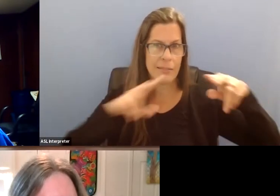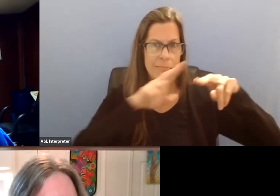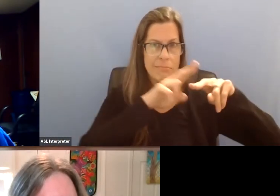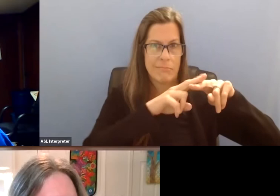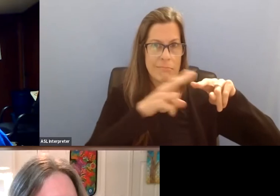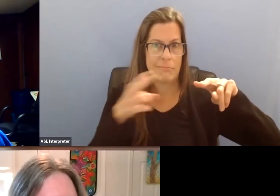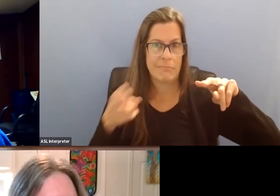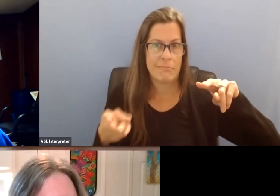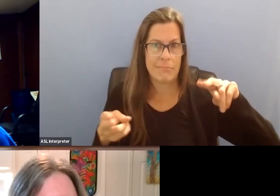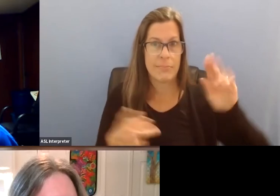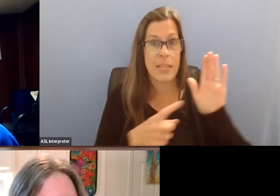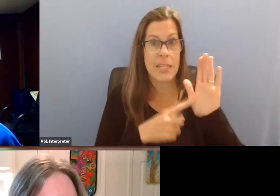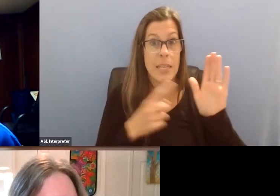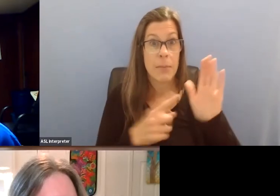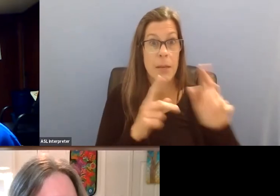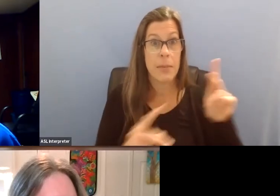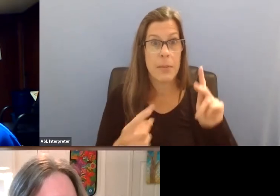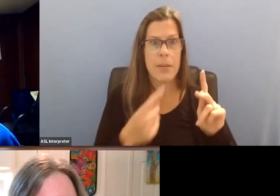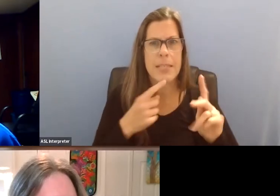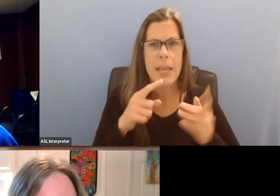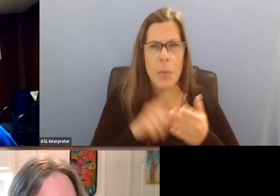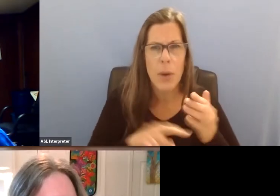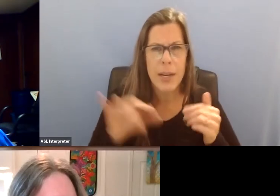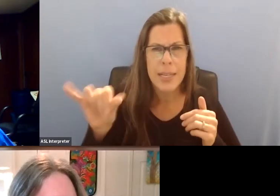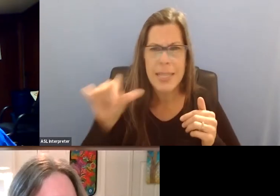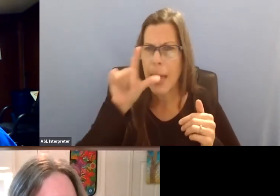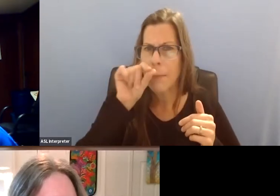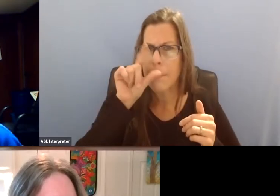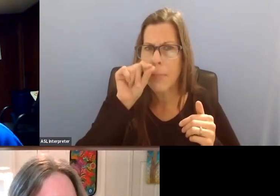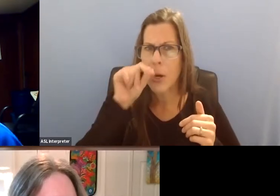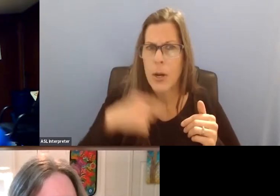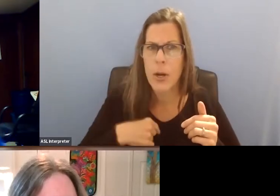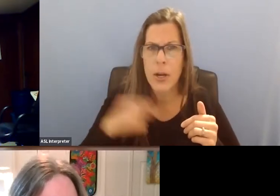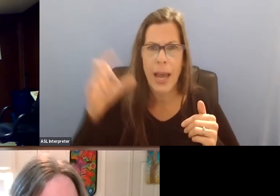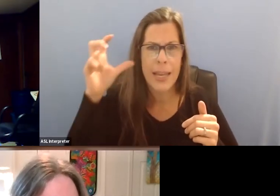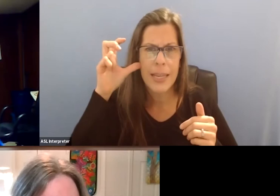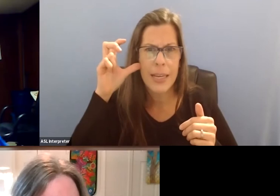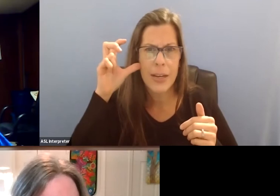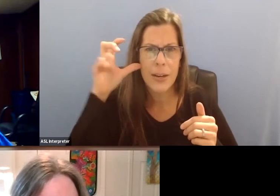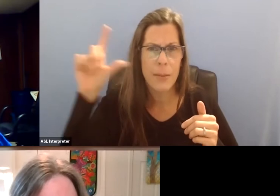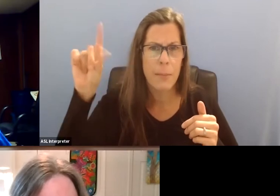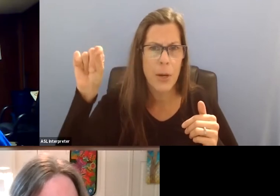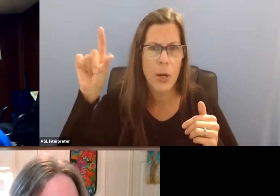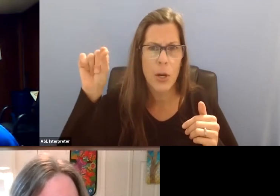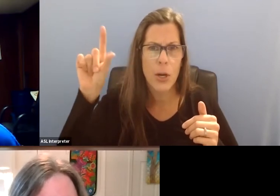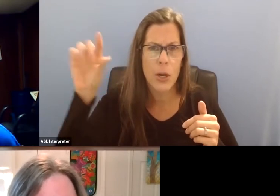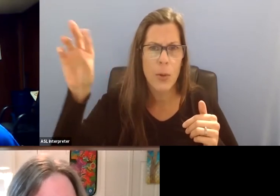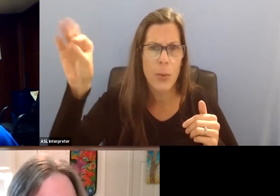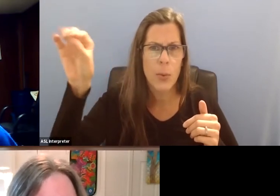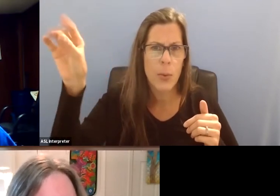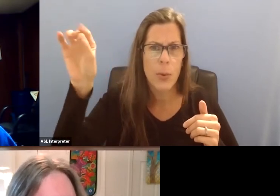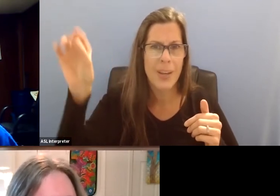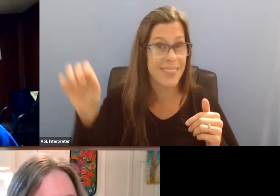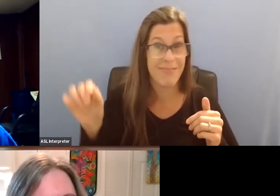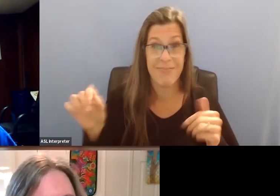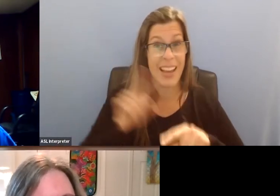sometimes people will say, what is that bird I hear? And I'll think, I don't hear anything. But other than